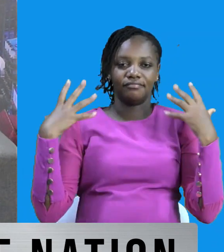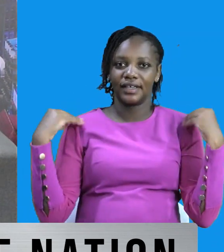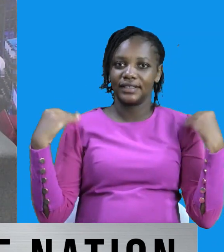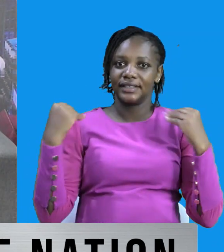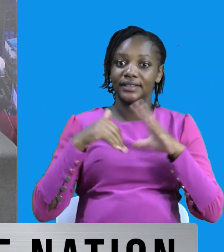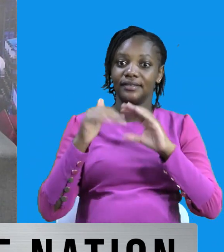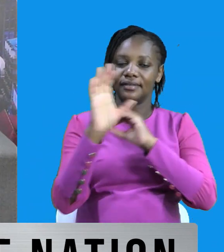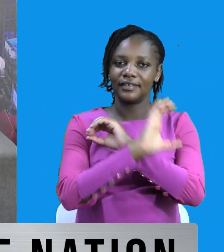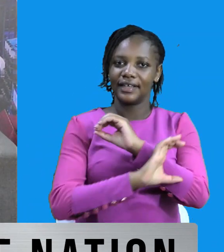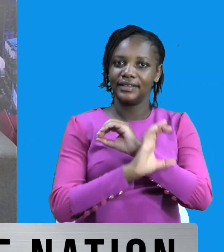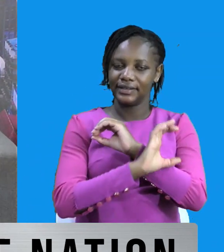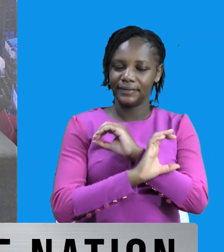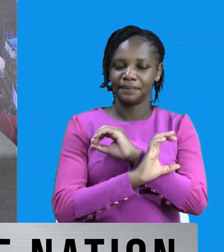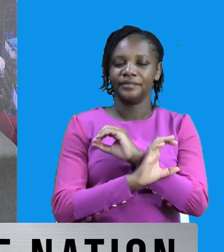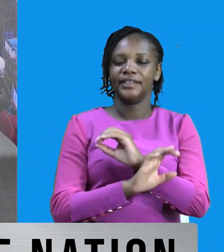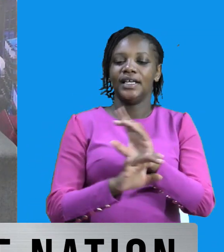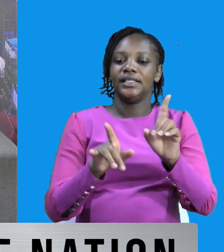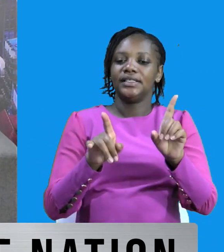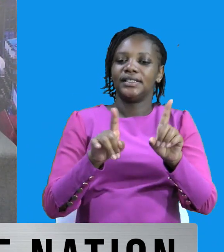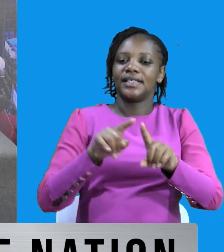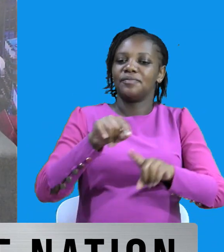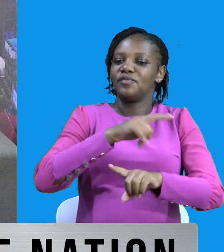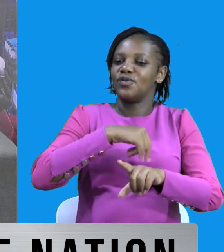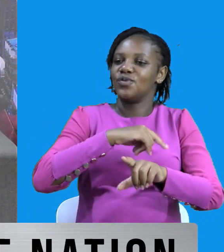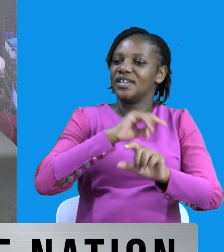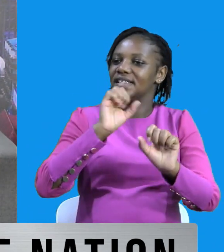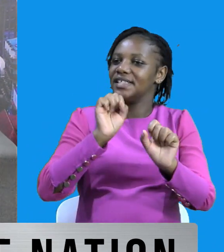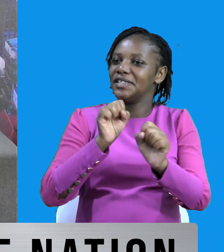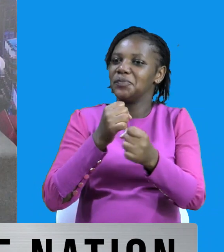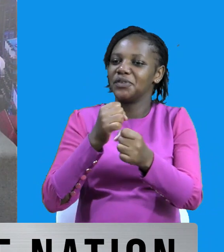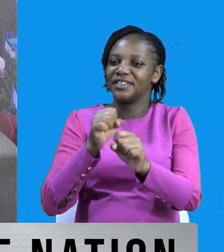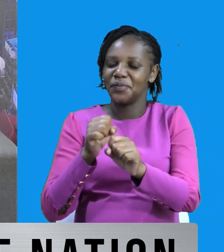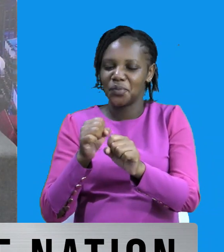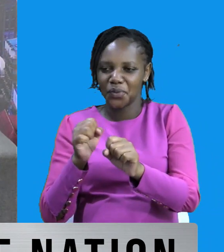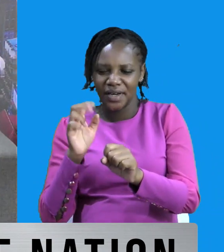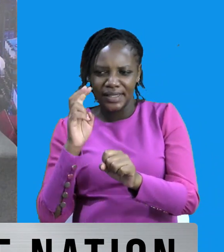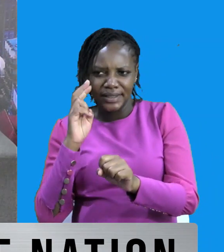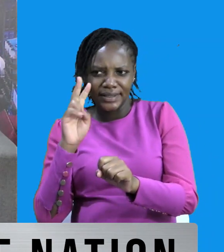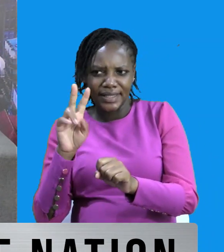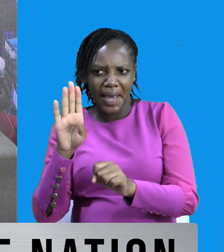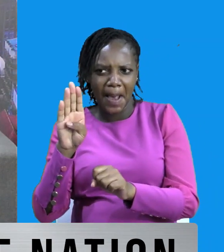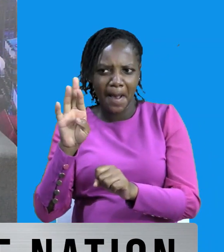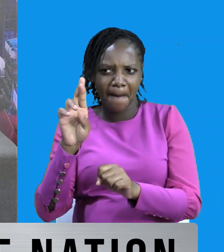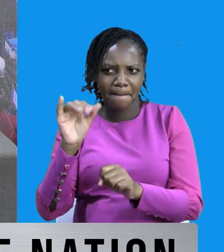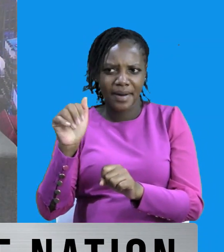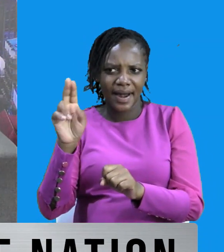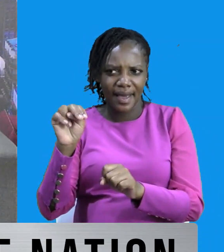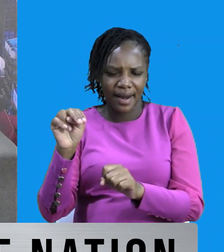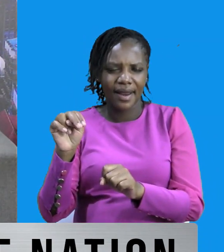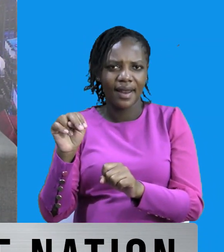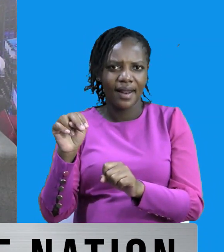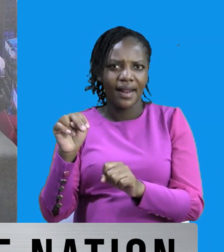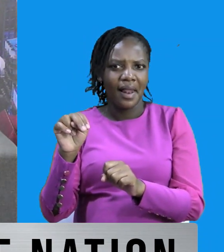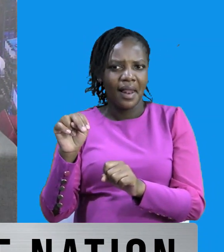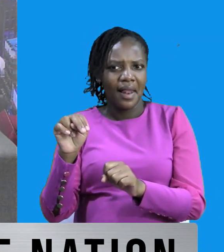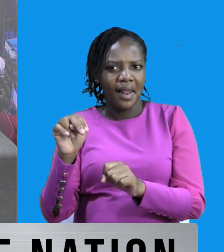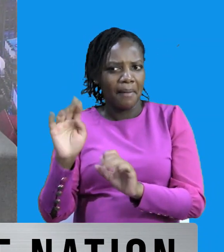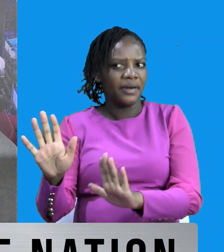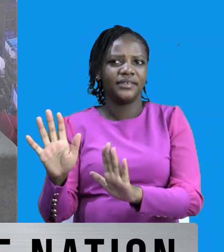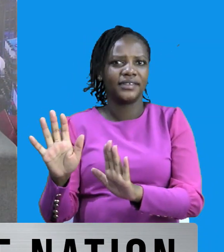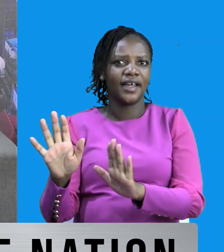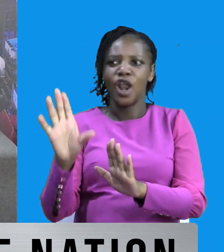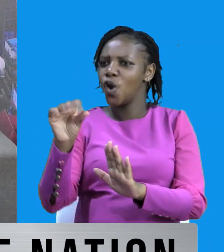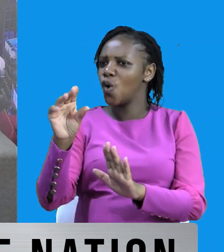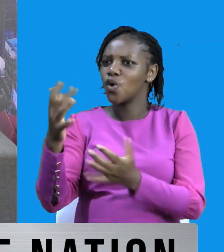in this country. Yeah, we cannot take brand just as brand. We need to take brand as a message to Kenyans to ask